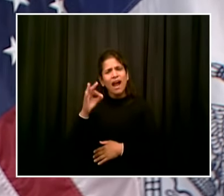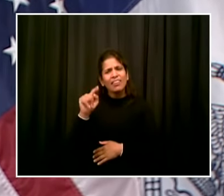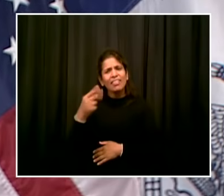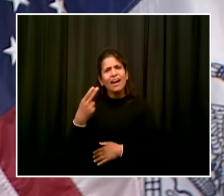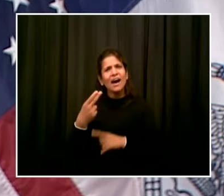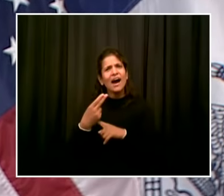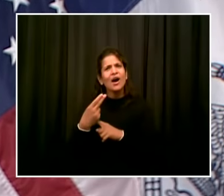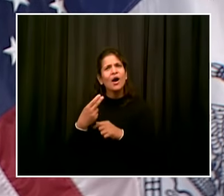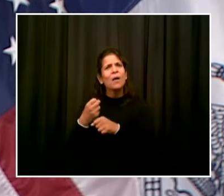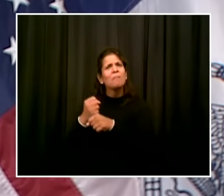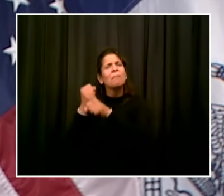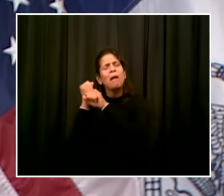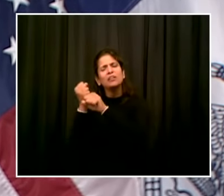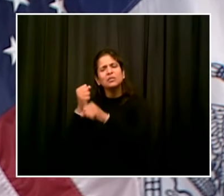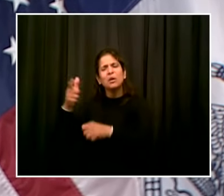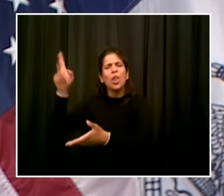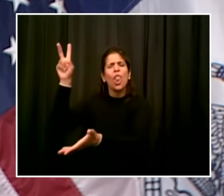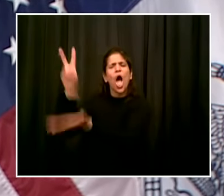in.